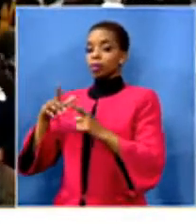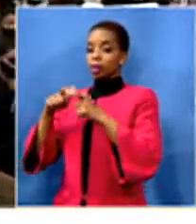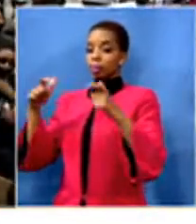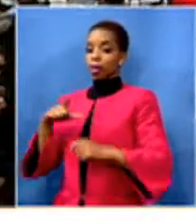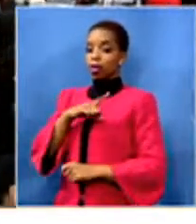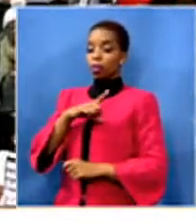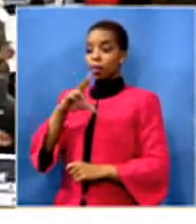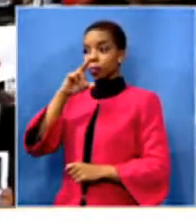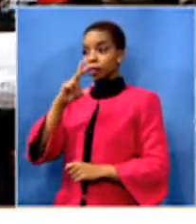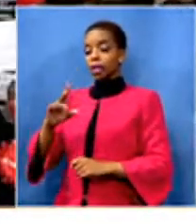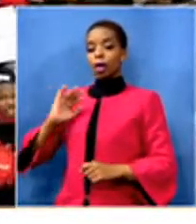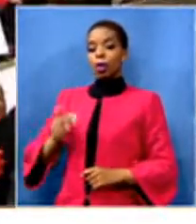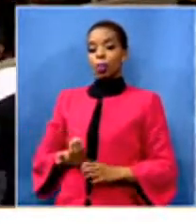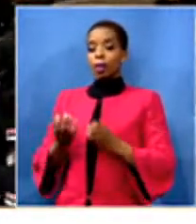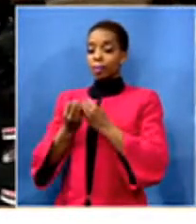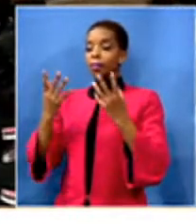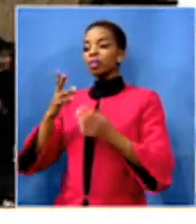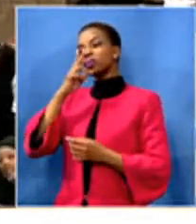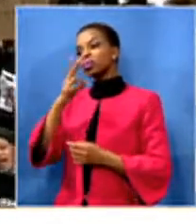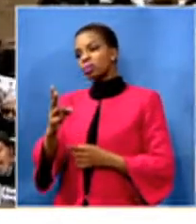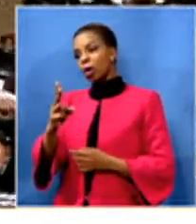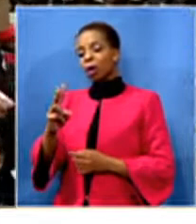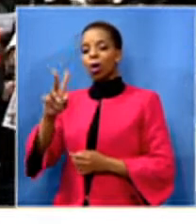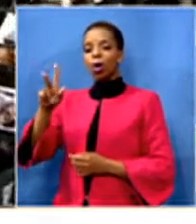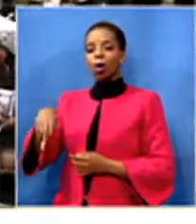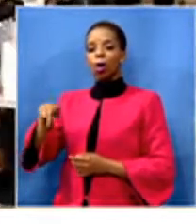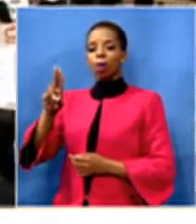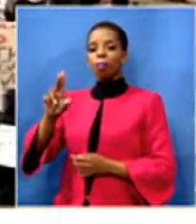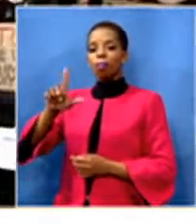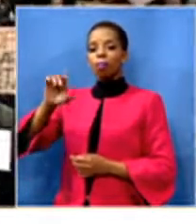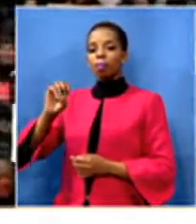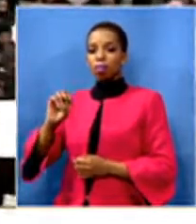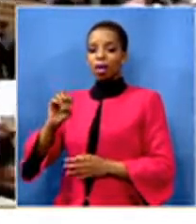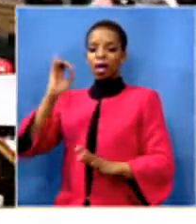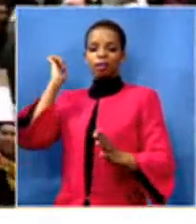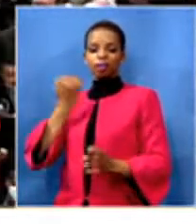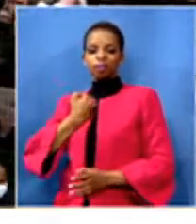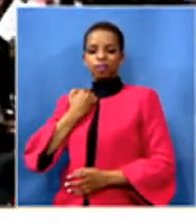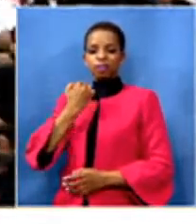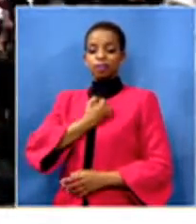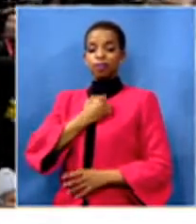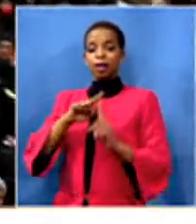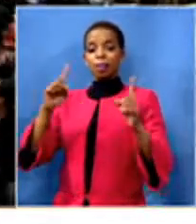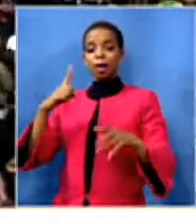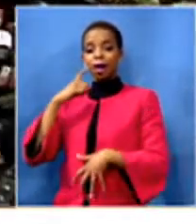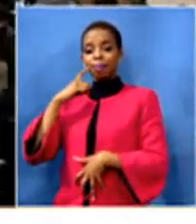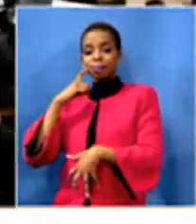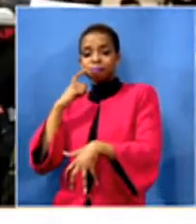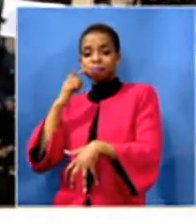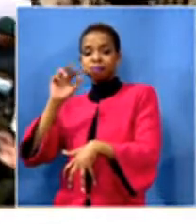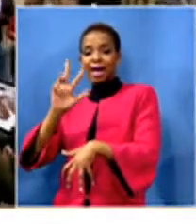literally being, as we saw with Bheki Cele, being stabbed, 8 months pregnant, hanging in a